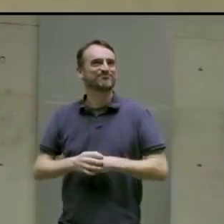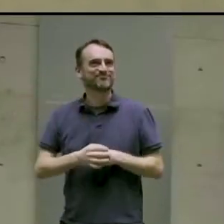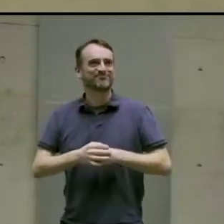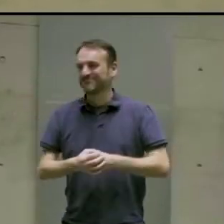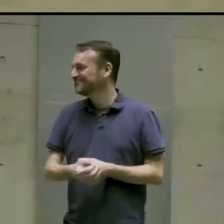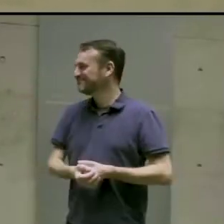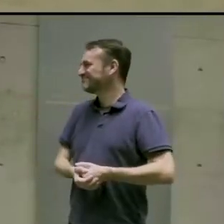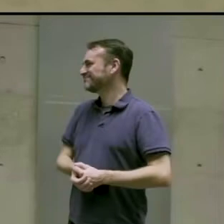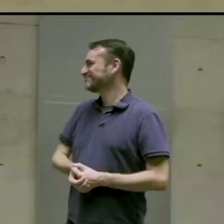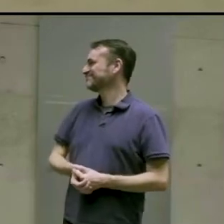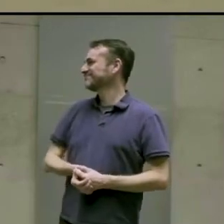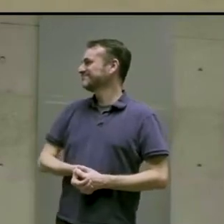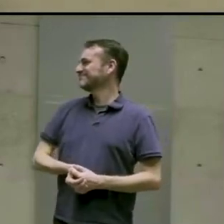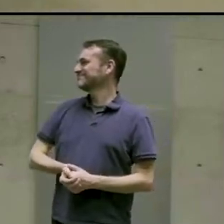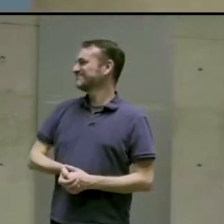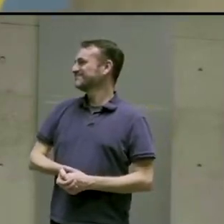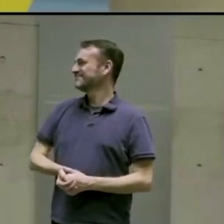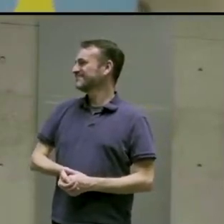Yay!